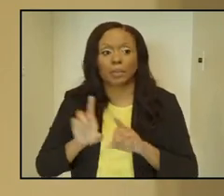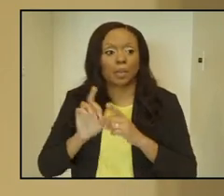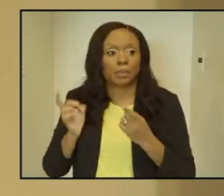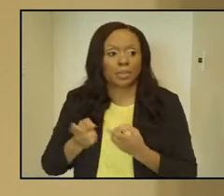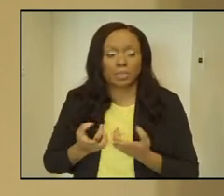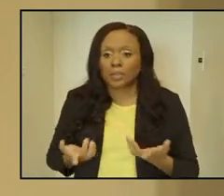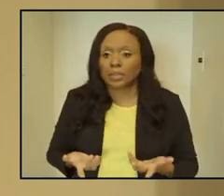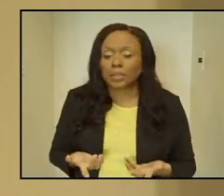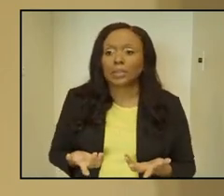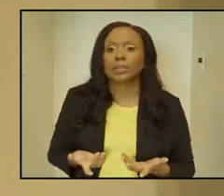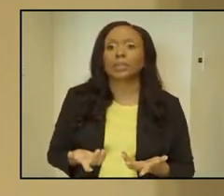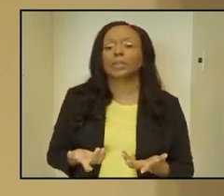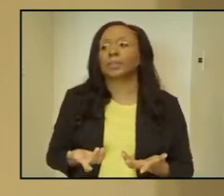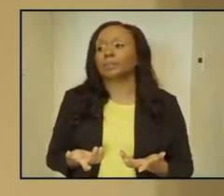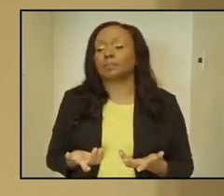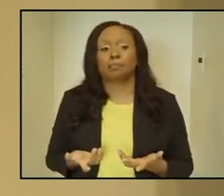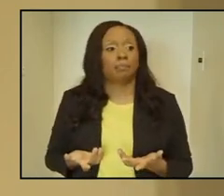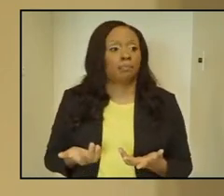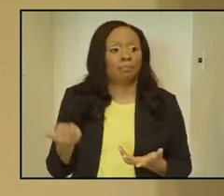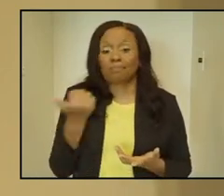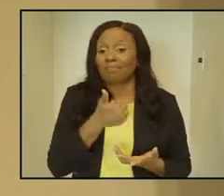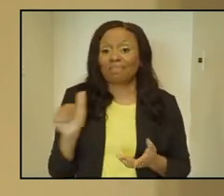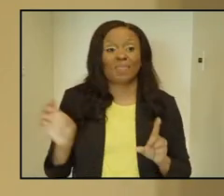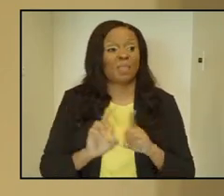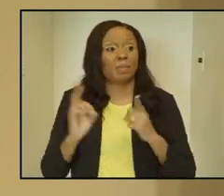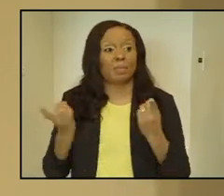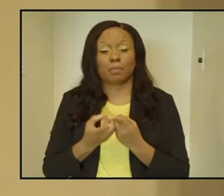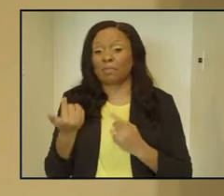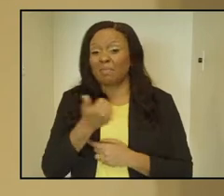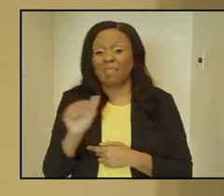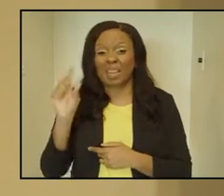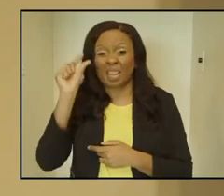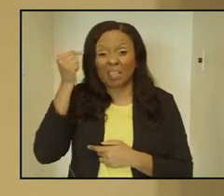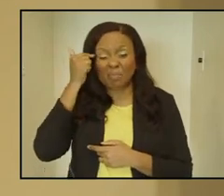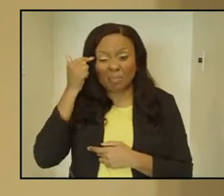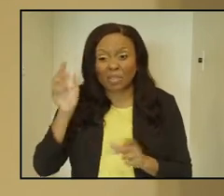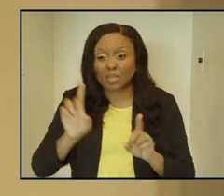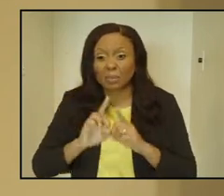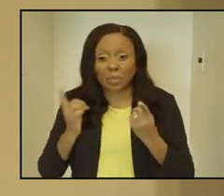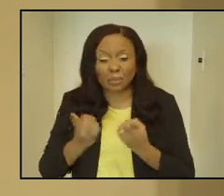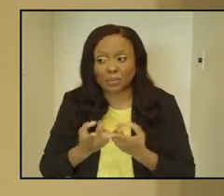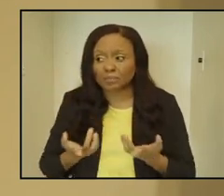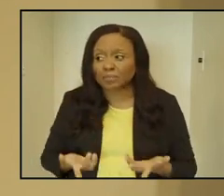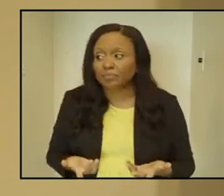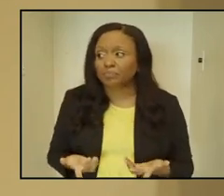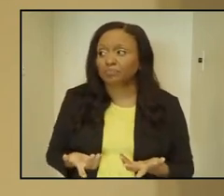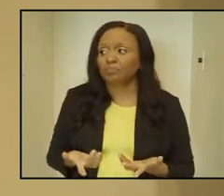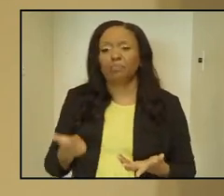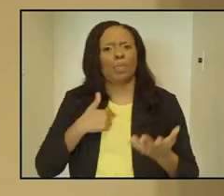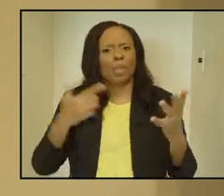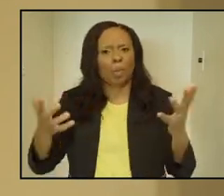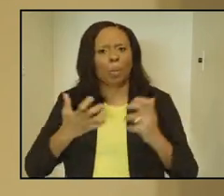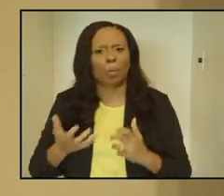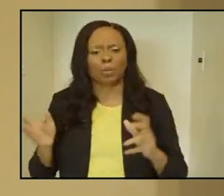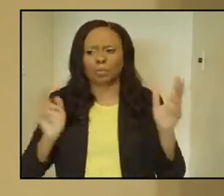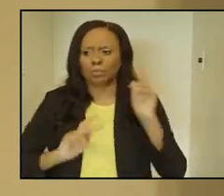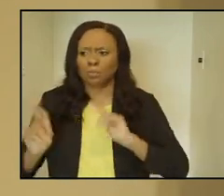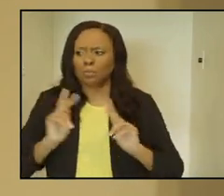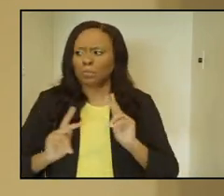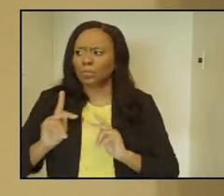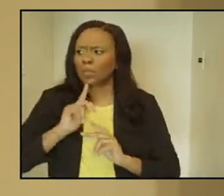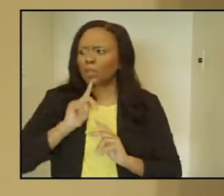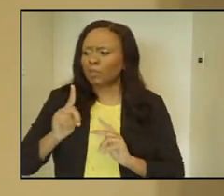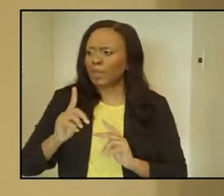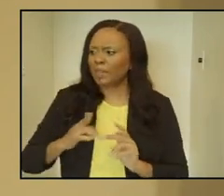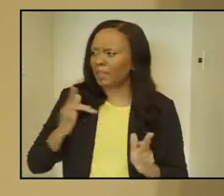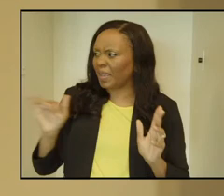department. Whether it is in any department of government, put yourself in the position of the person who